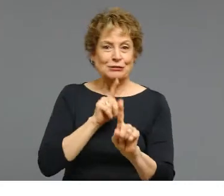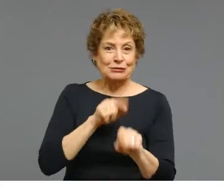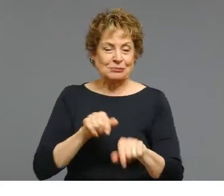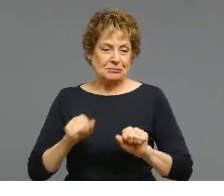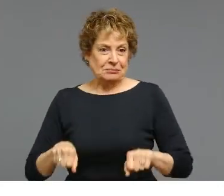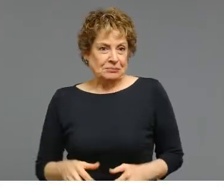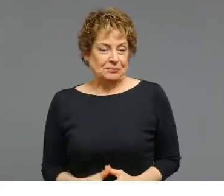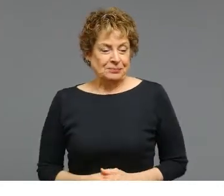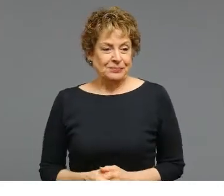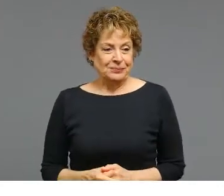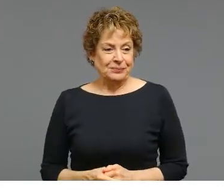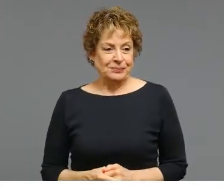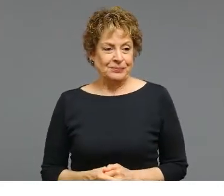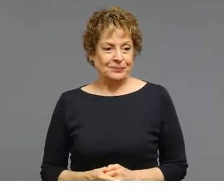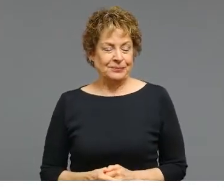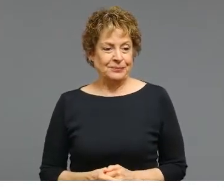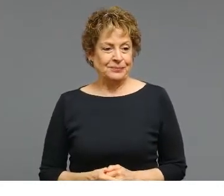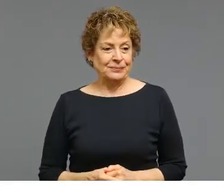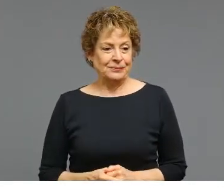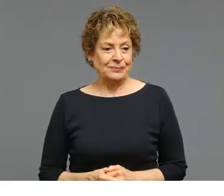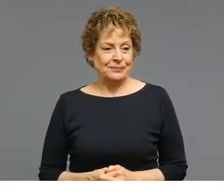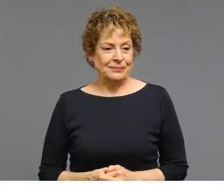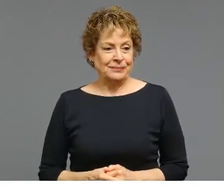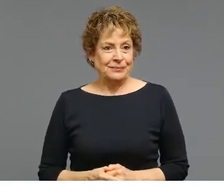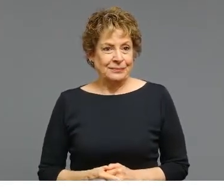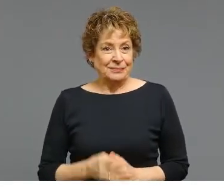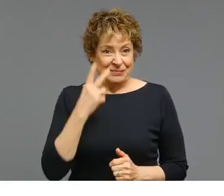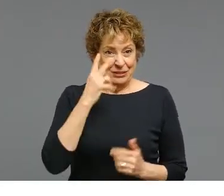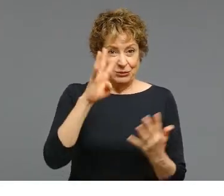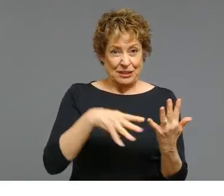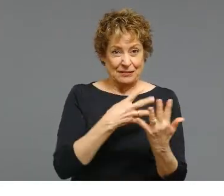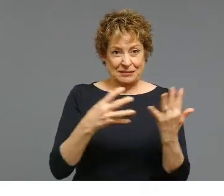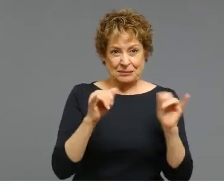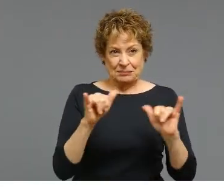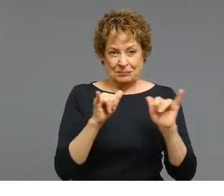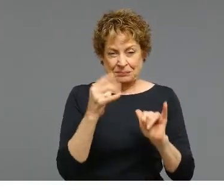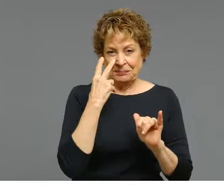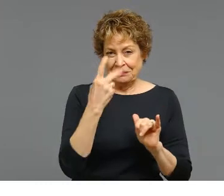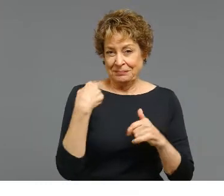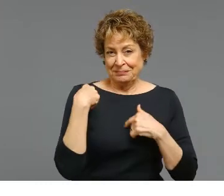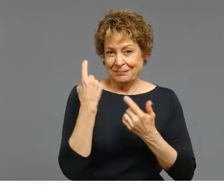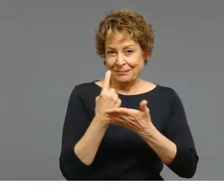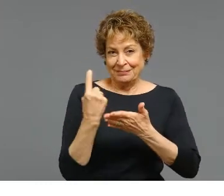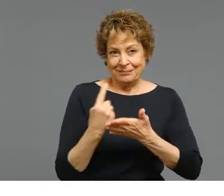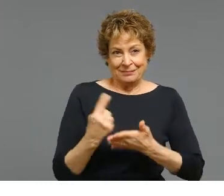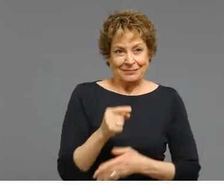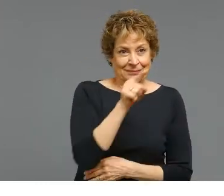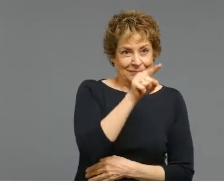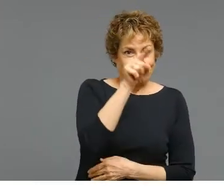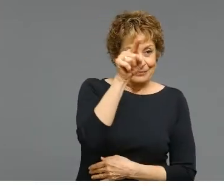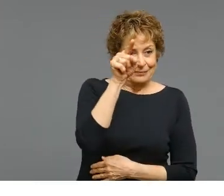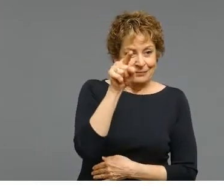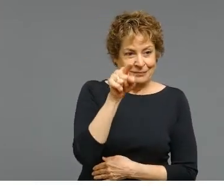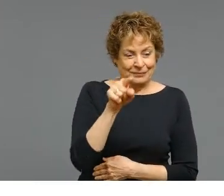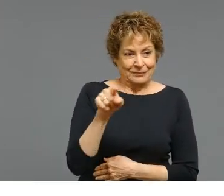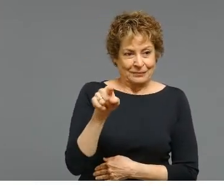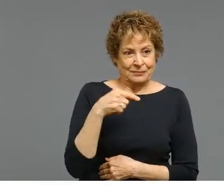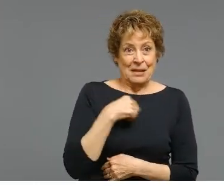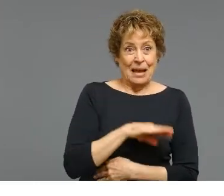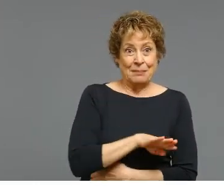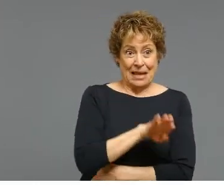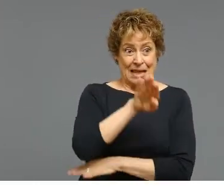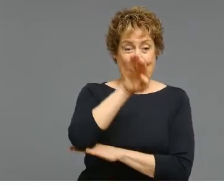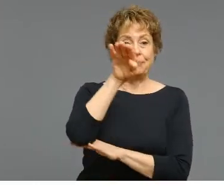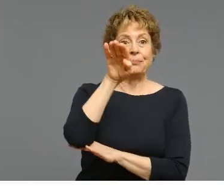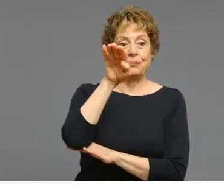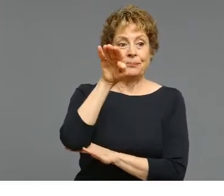So the graphs that you're very familiar with seeing, this is the current data in Arizona. We reached a peak of over